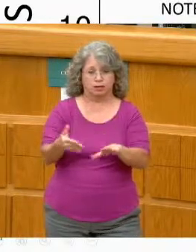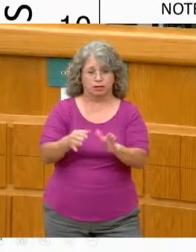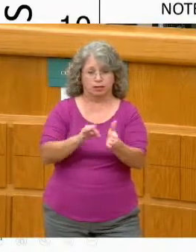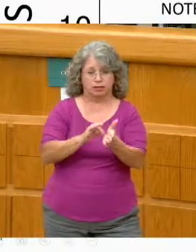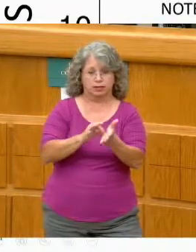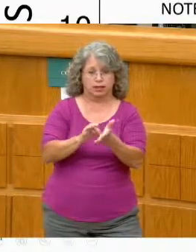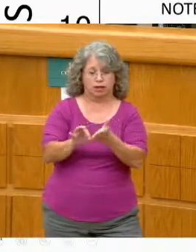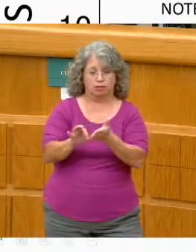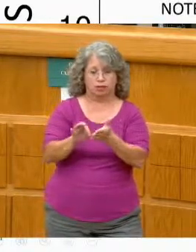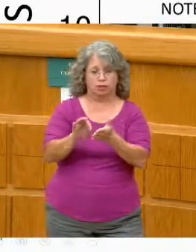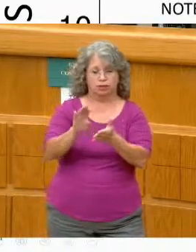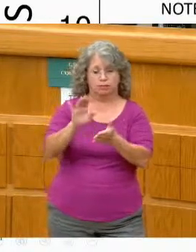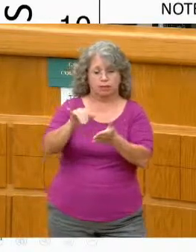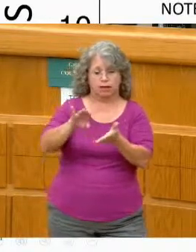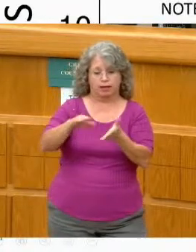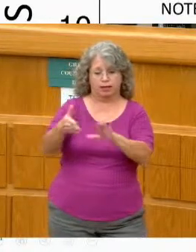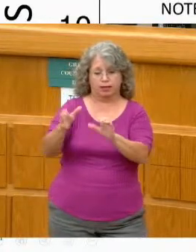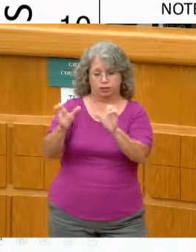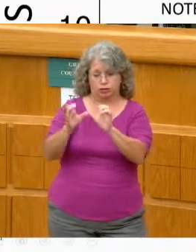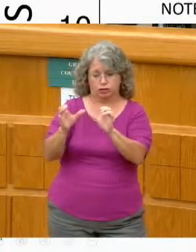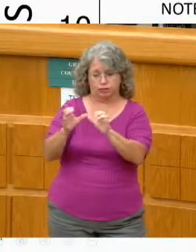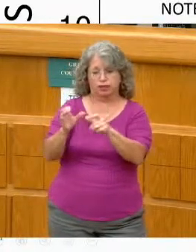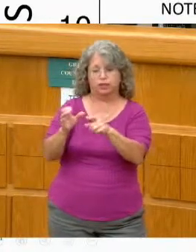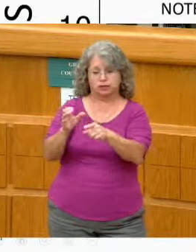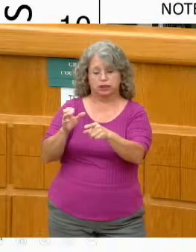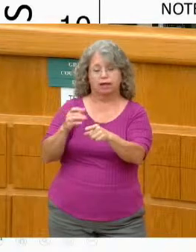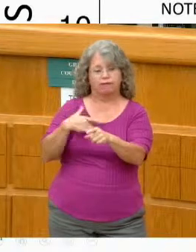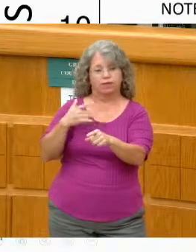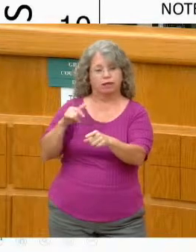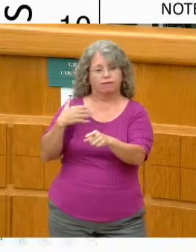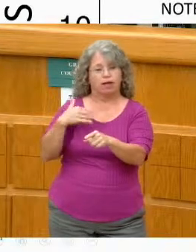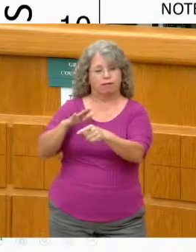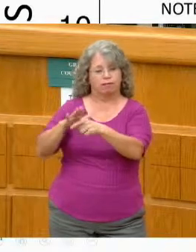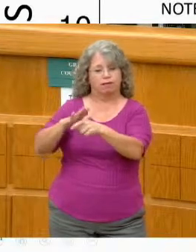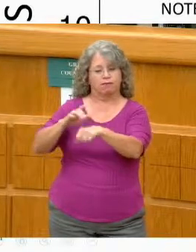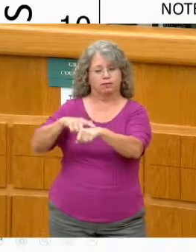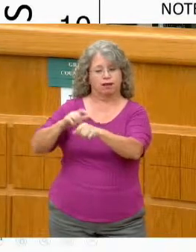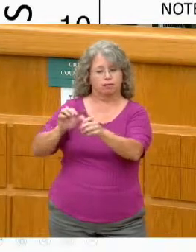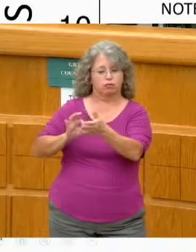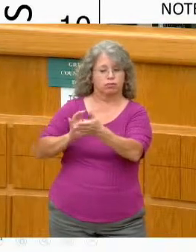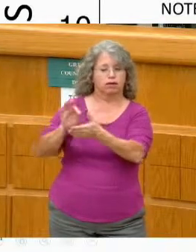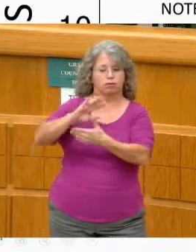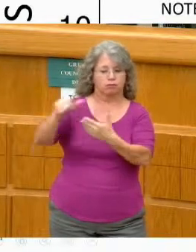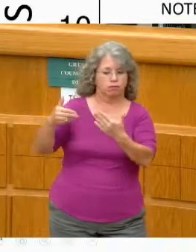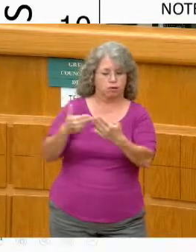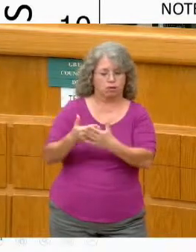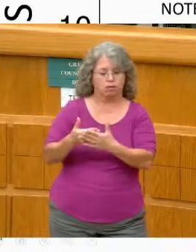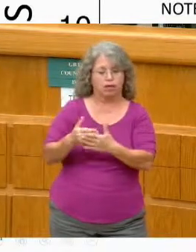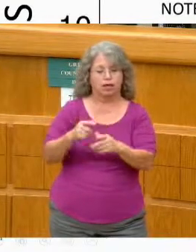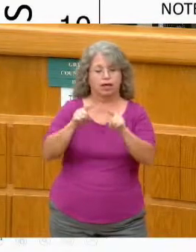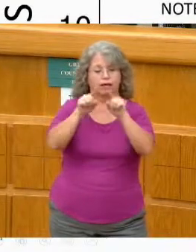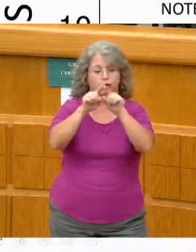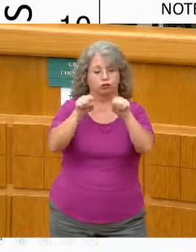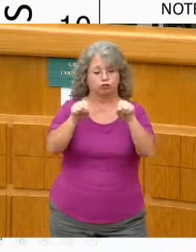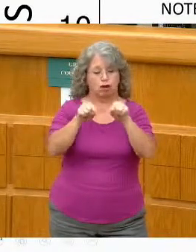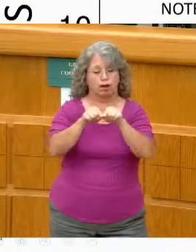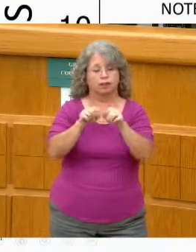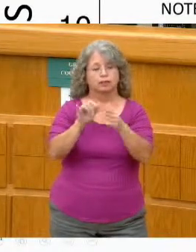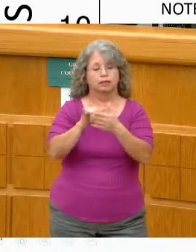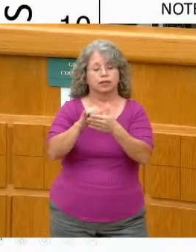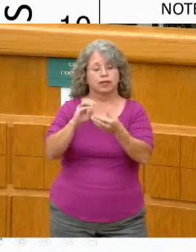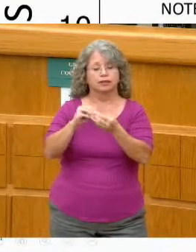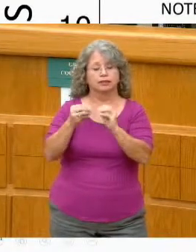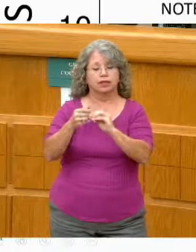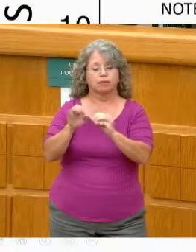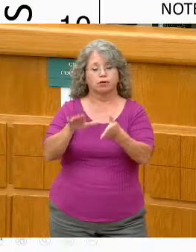of fatalities counted from death certificates where there's probably been enough time to count them all. And then the triangles represent the